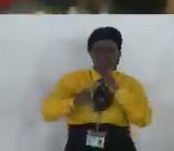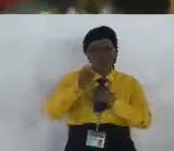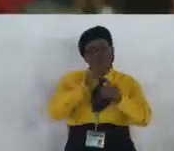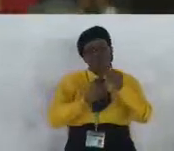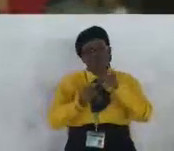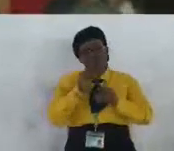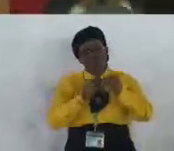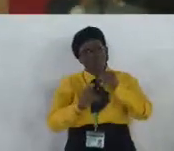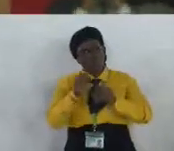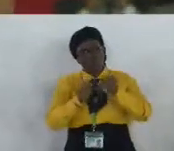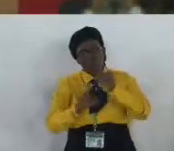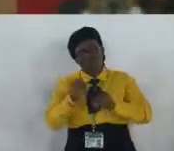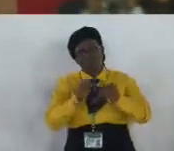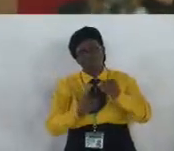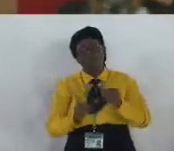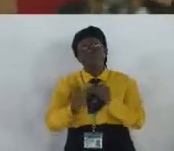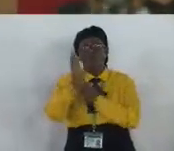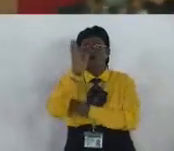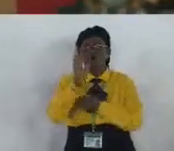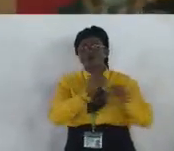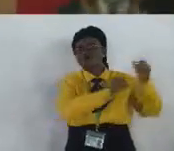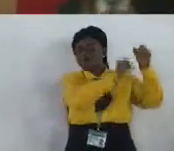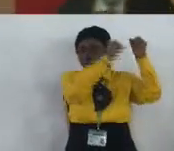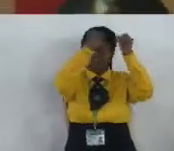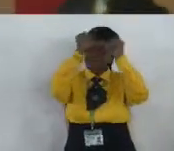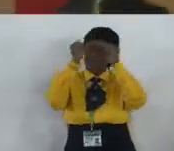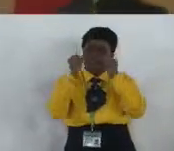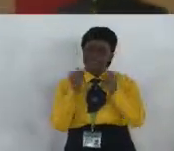Oh, Lord God Almighty.